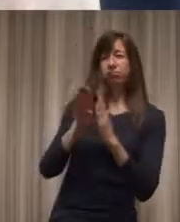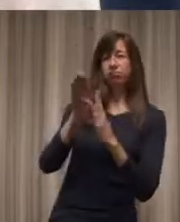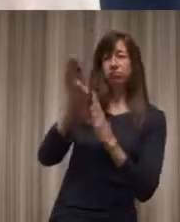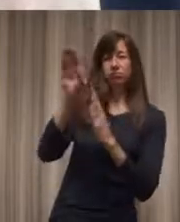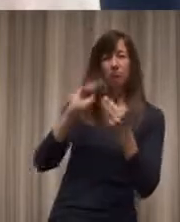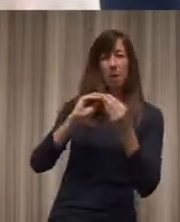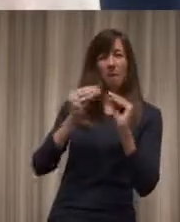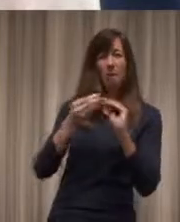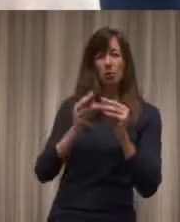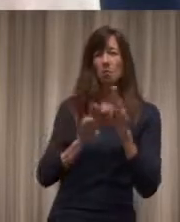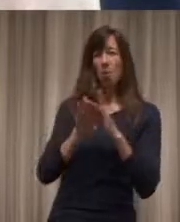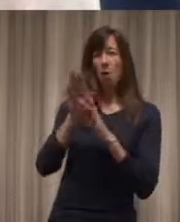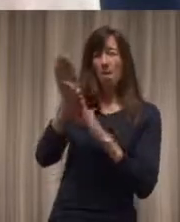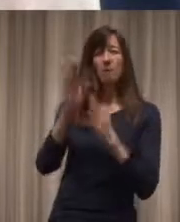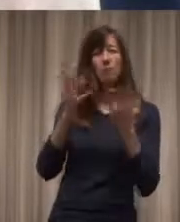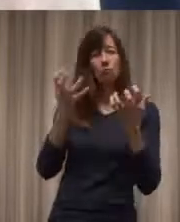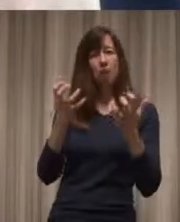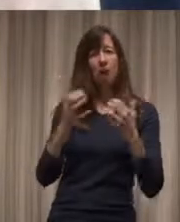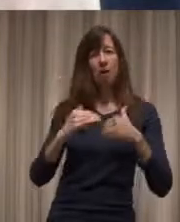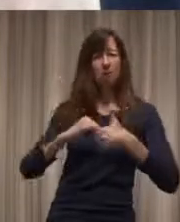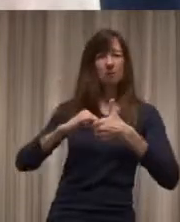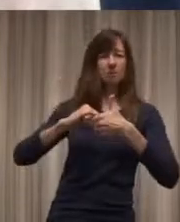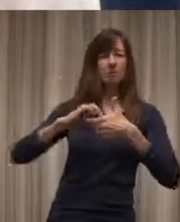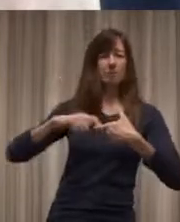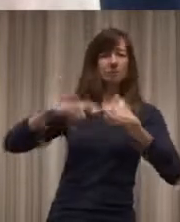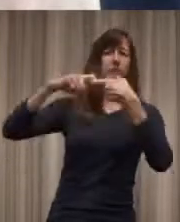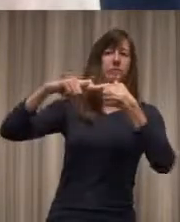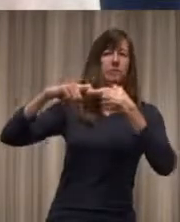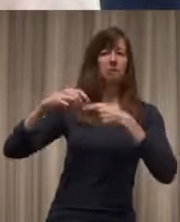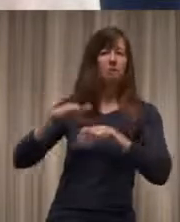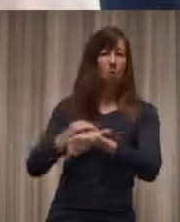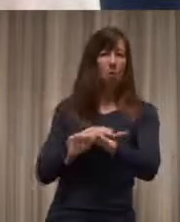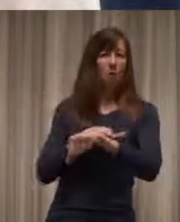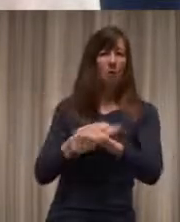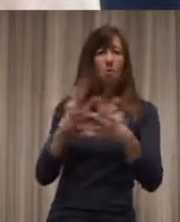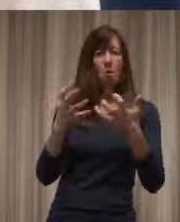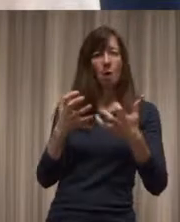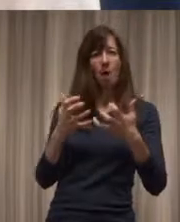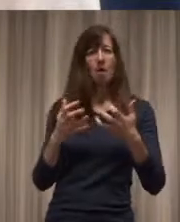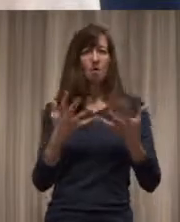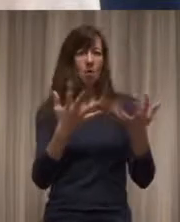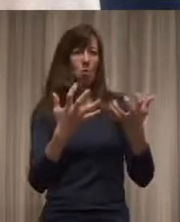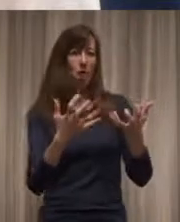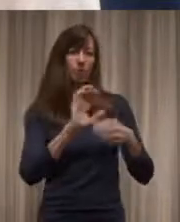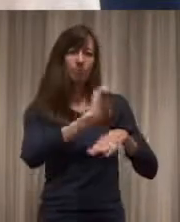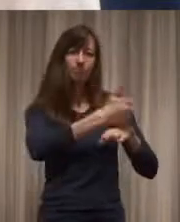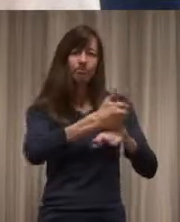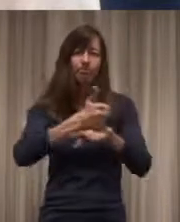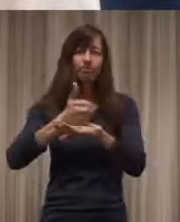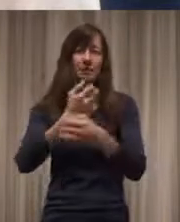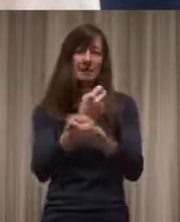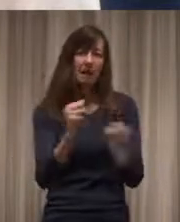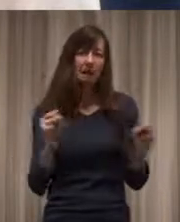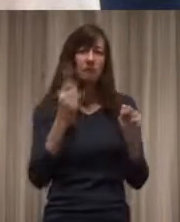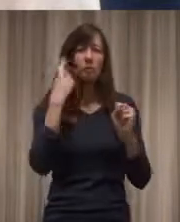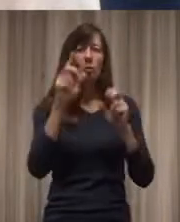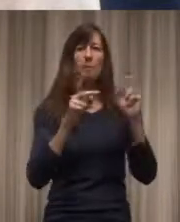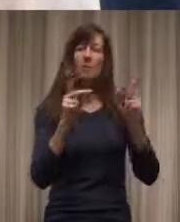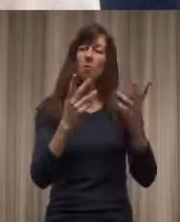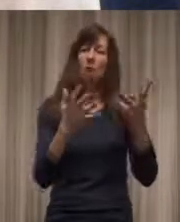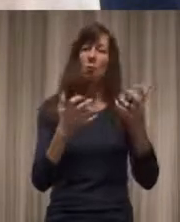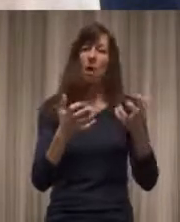across the county. Having a effective vaccine distribution plan really is our first chance to sort